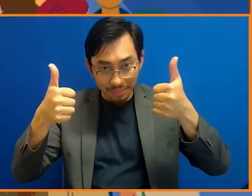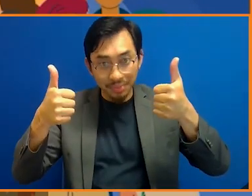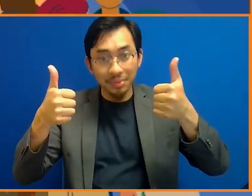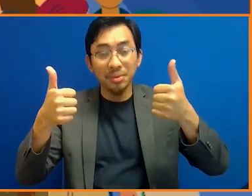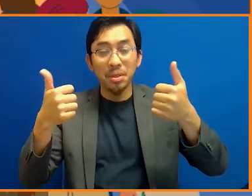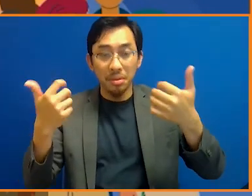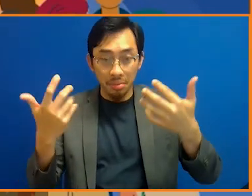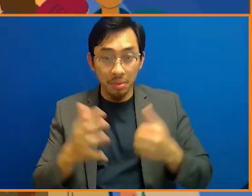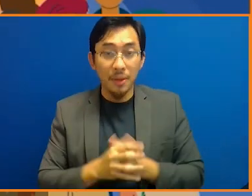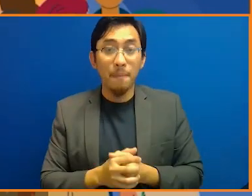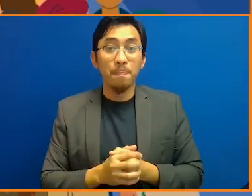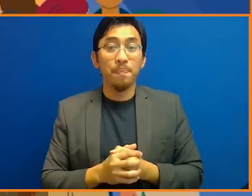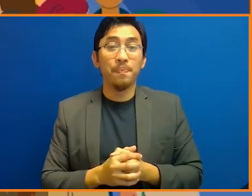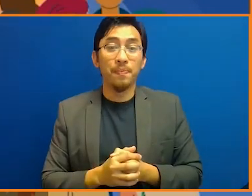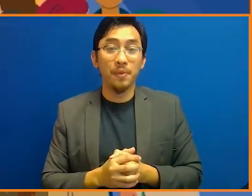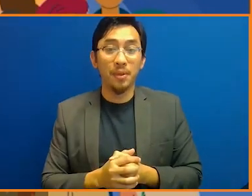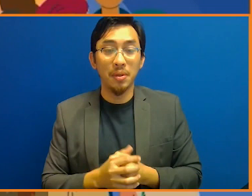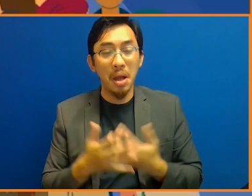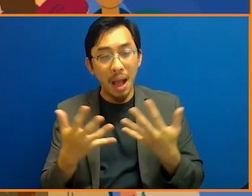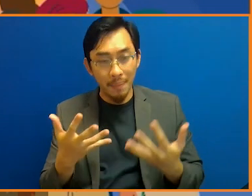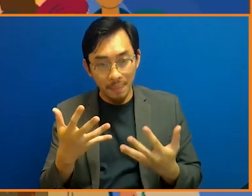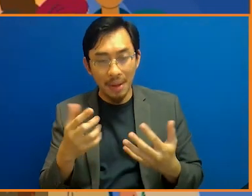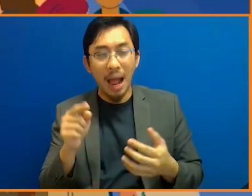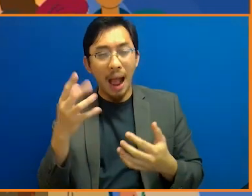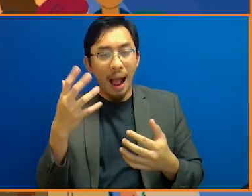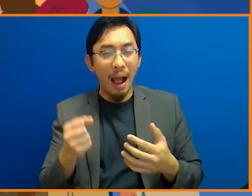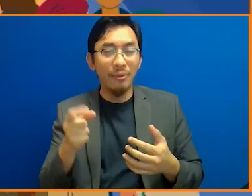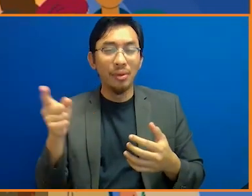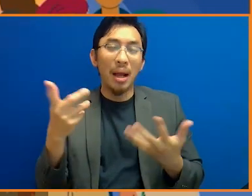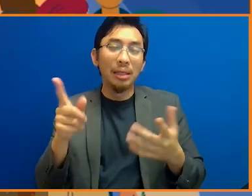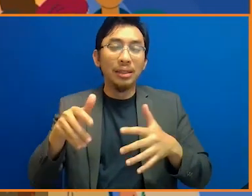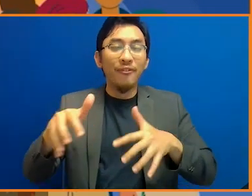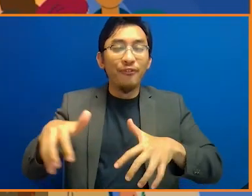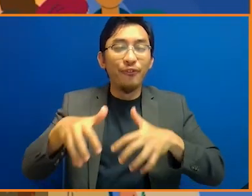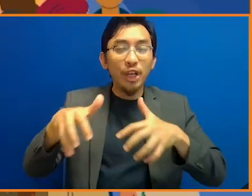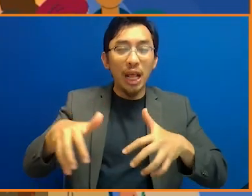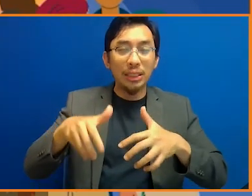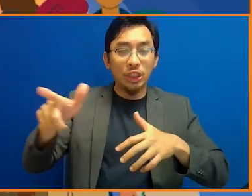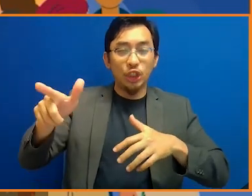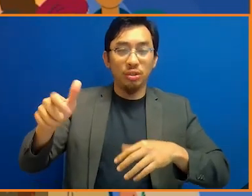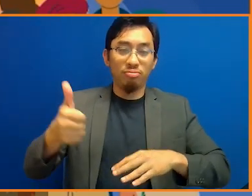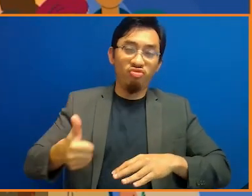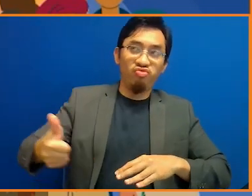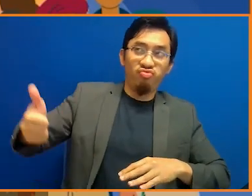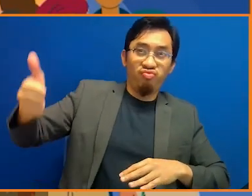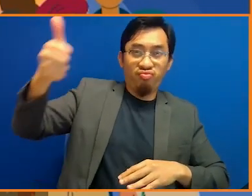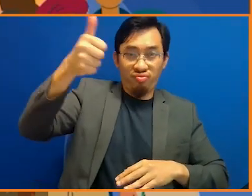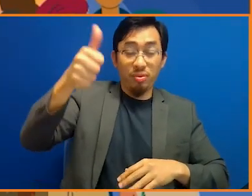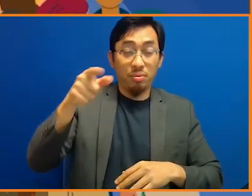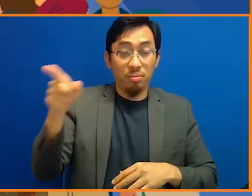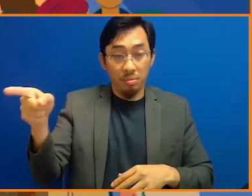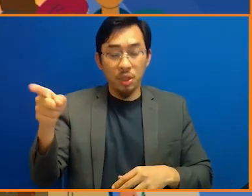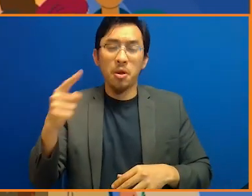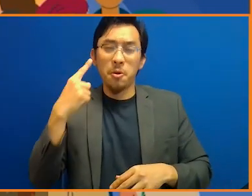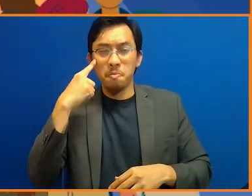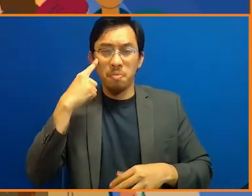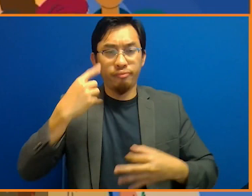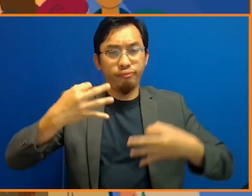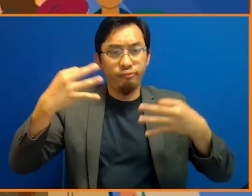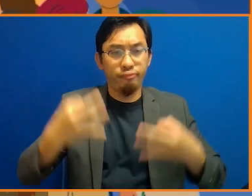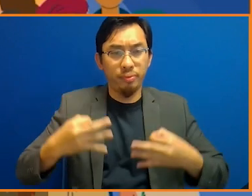as well. Of course, there was large objection at that time, but the village leader, he